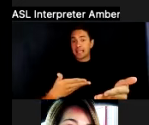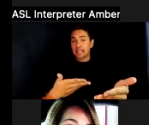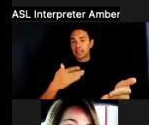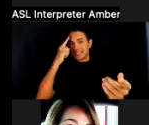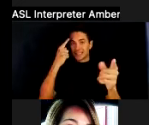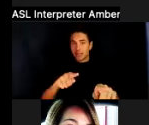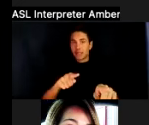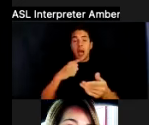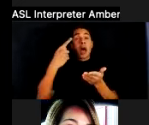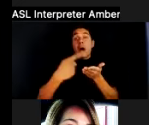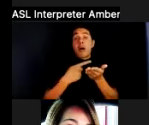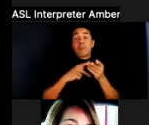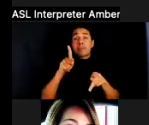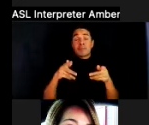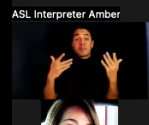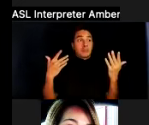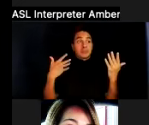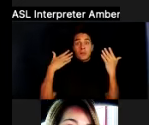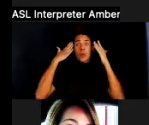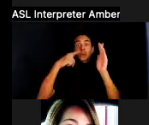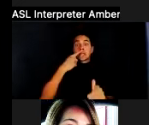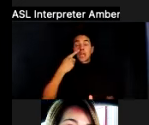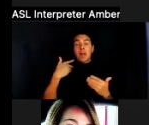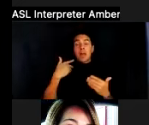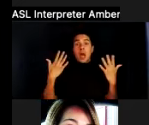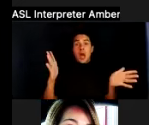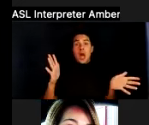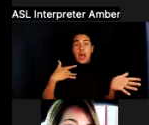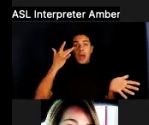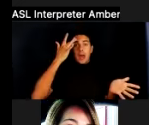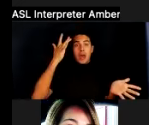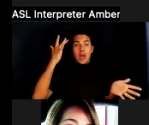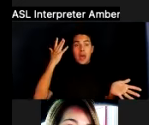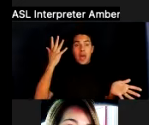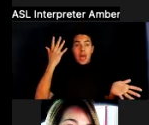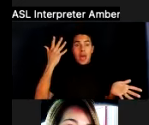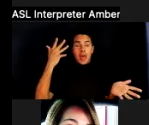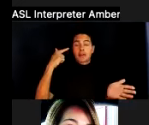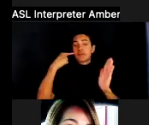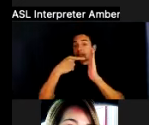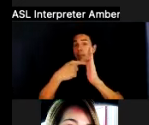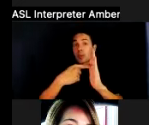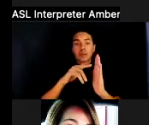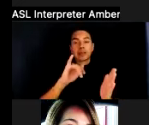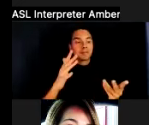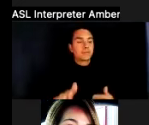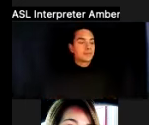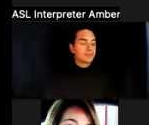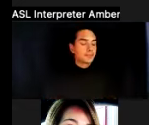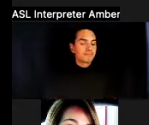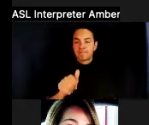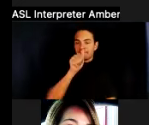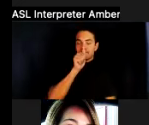what to say, and they might sort of, folks, like examples of it would be like putting up with